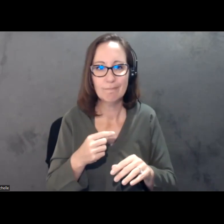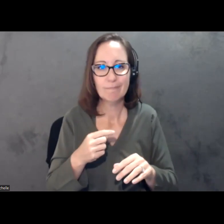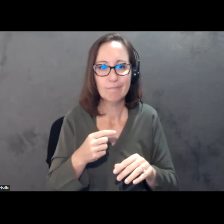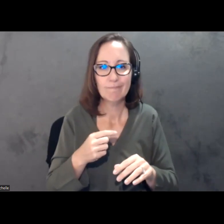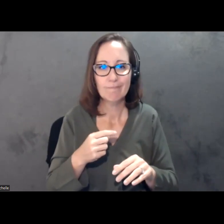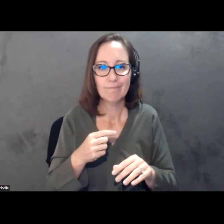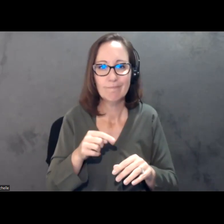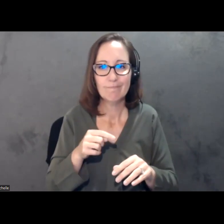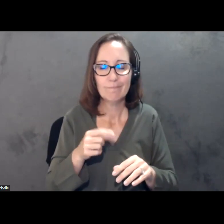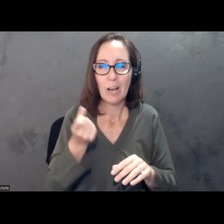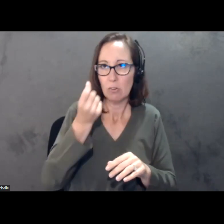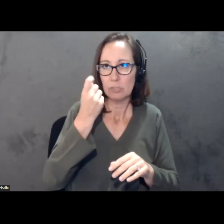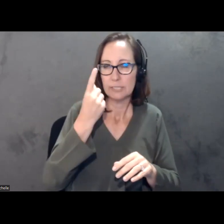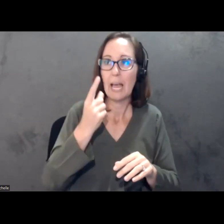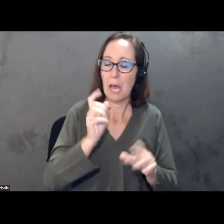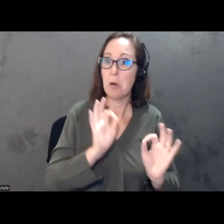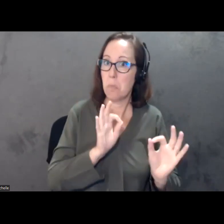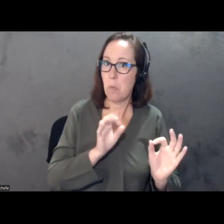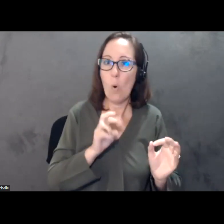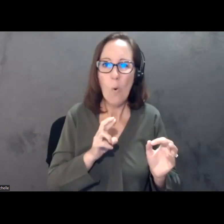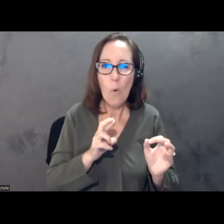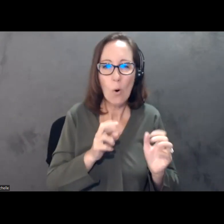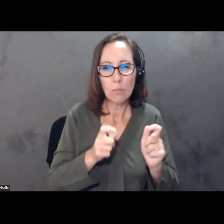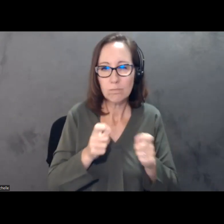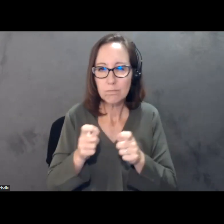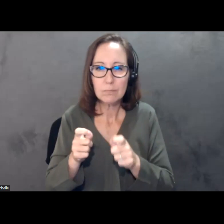get you more information that you guys are looking for.